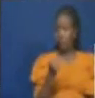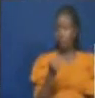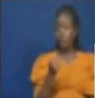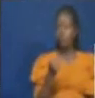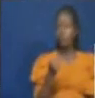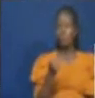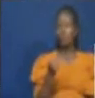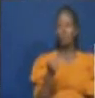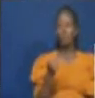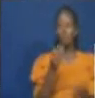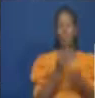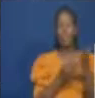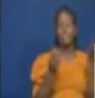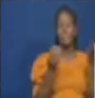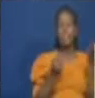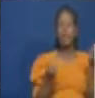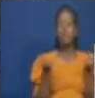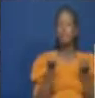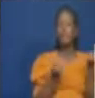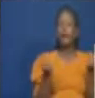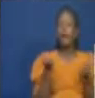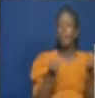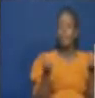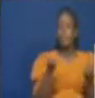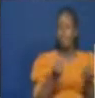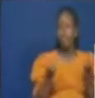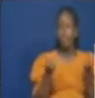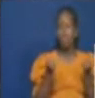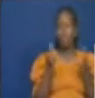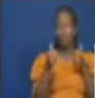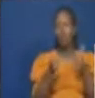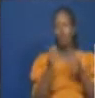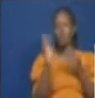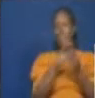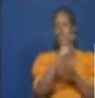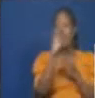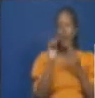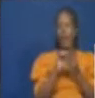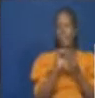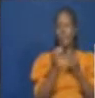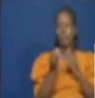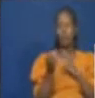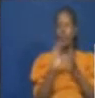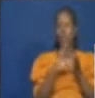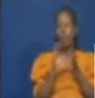Some vehicles that add up to about approximately